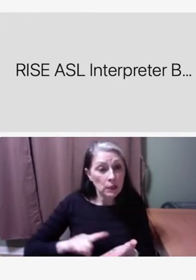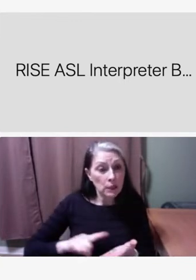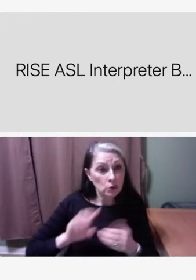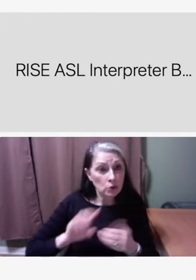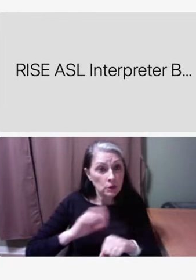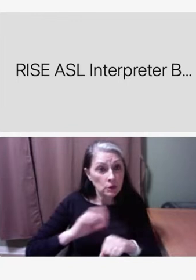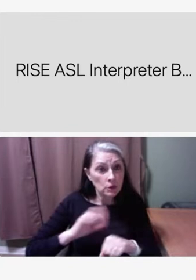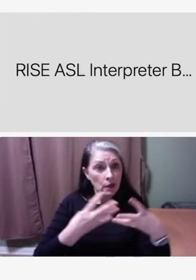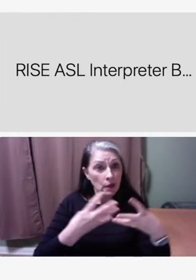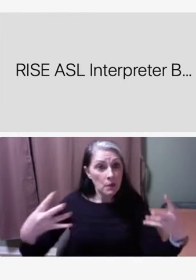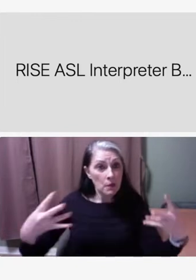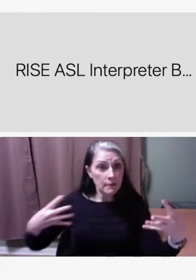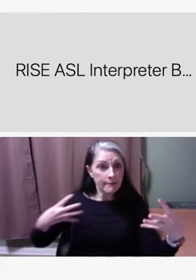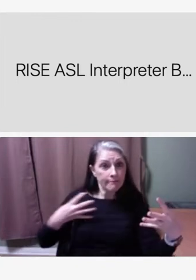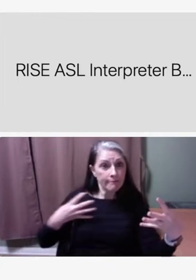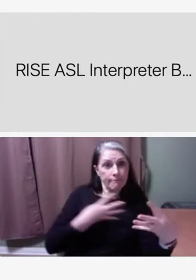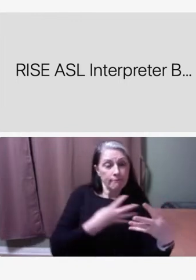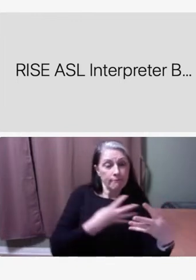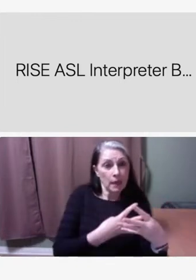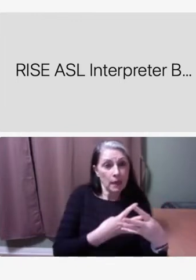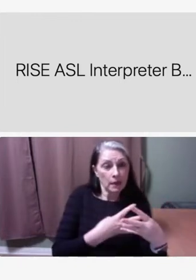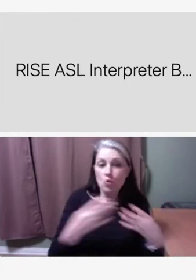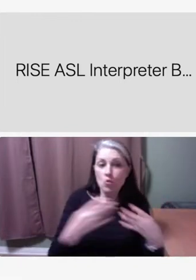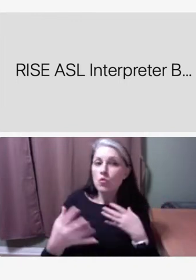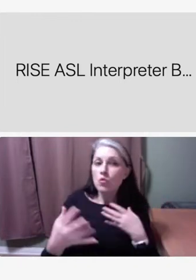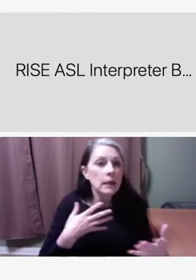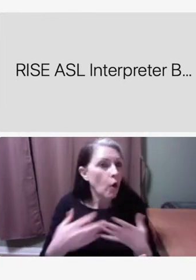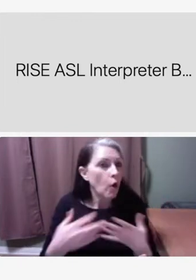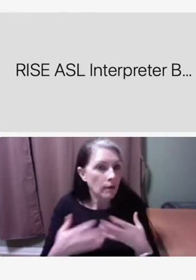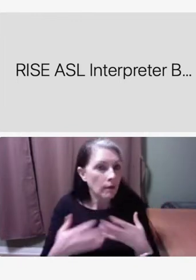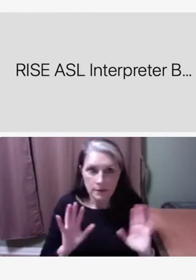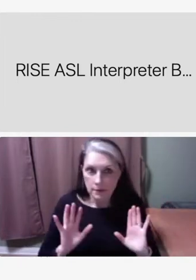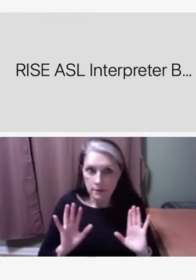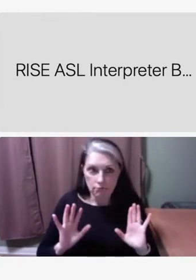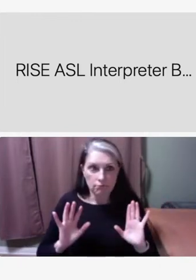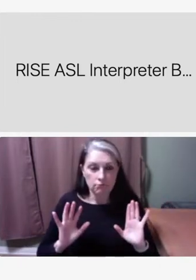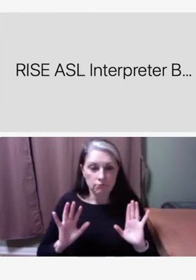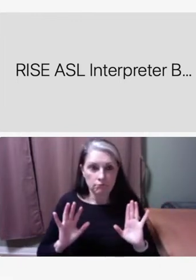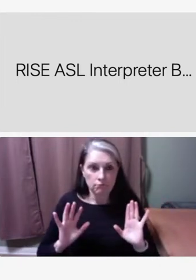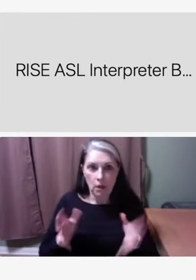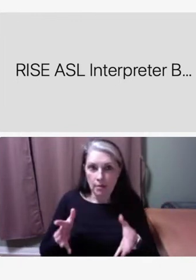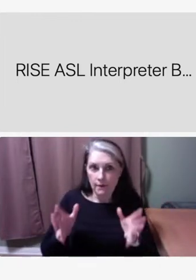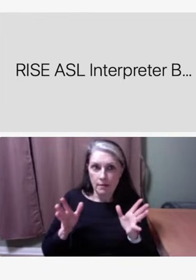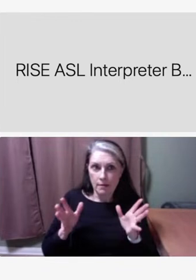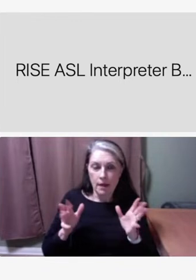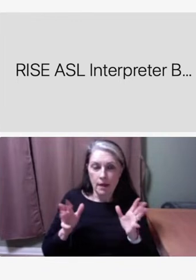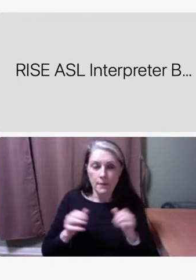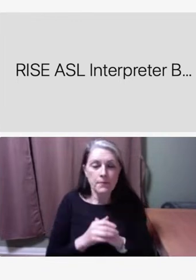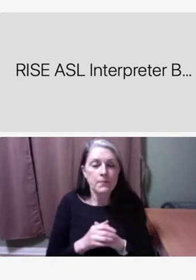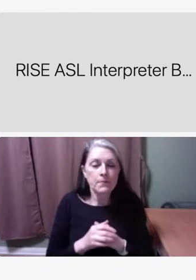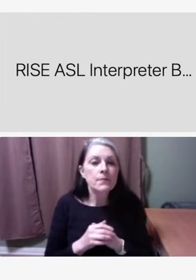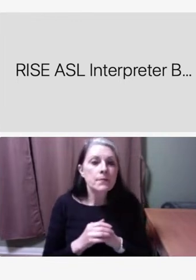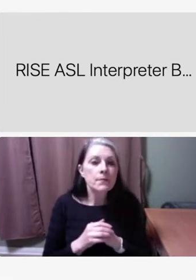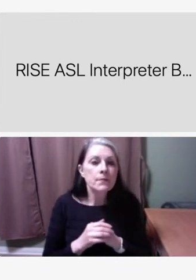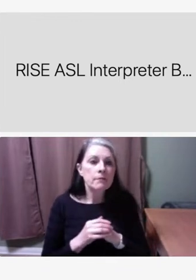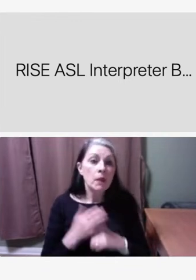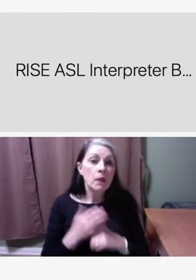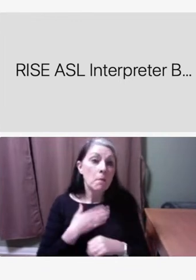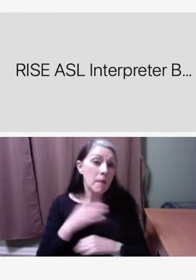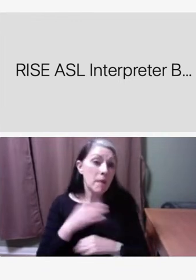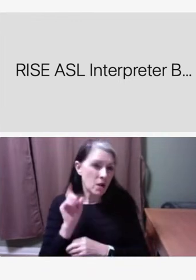know, regardless. So with that, I'll leave it at that. My question had to do with Joe